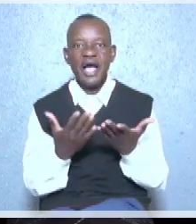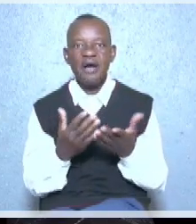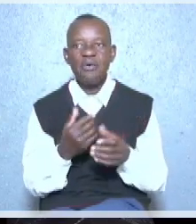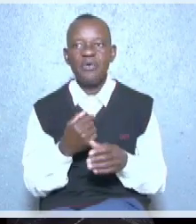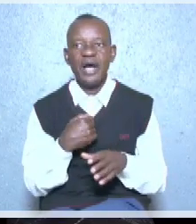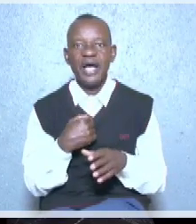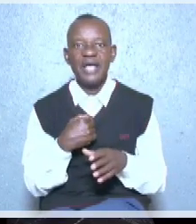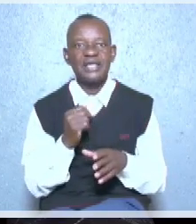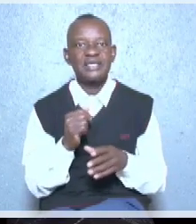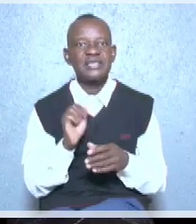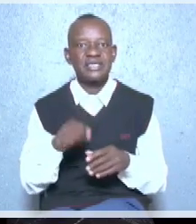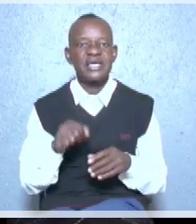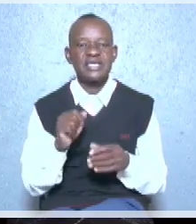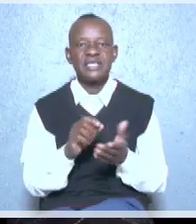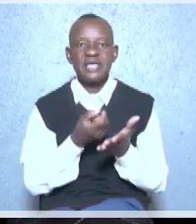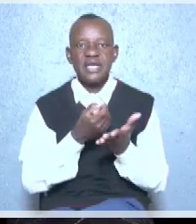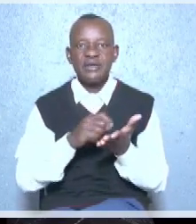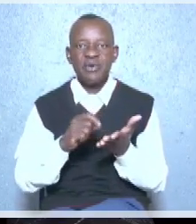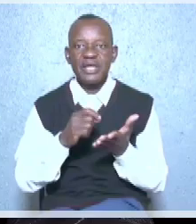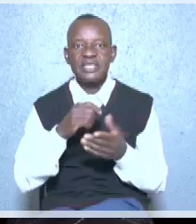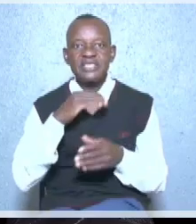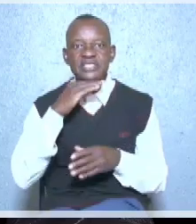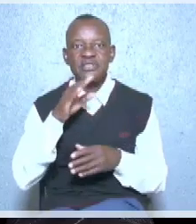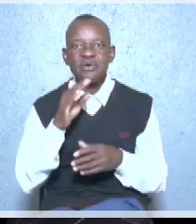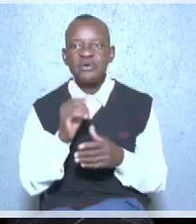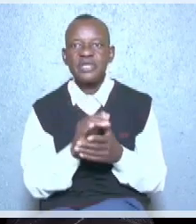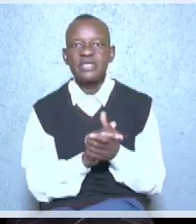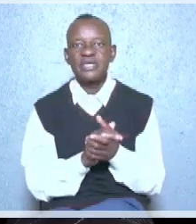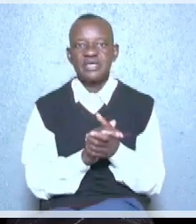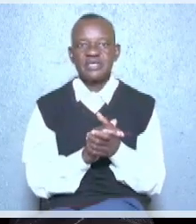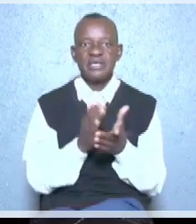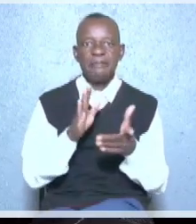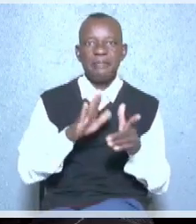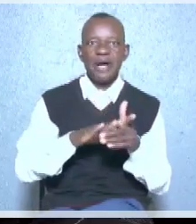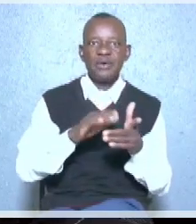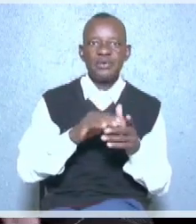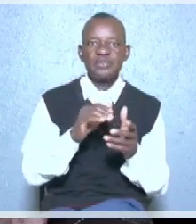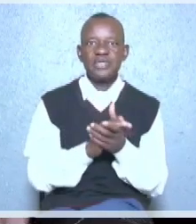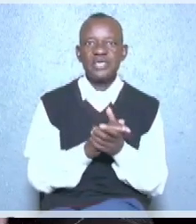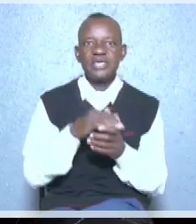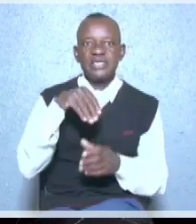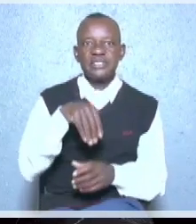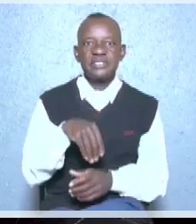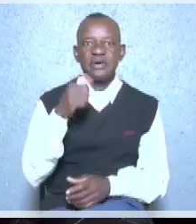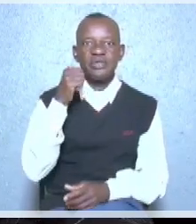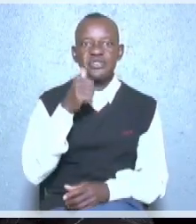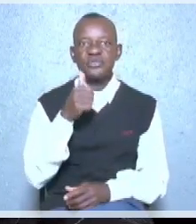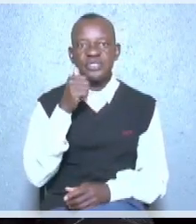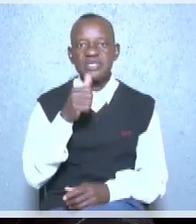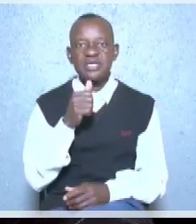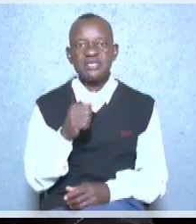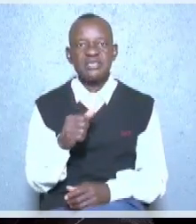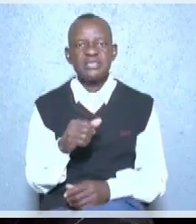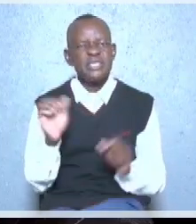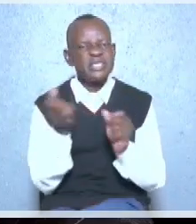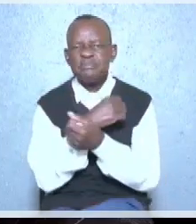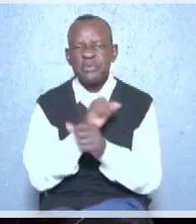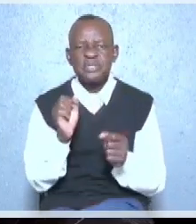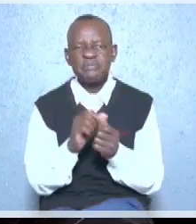lived there. I don't know their culture. I don't know their history. I know nothing about